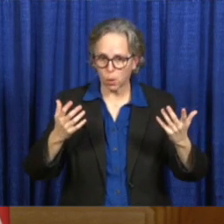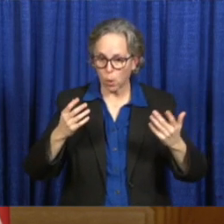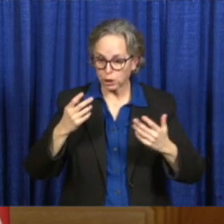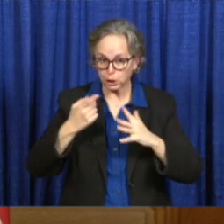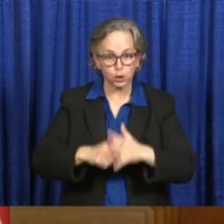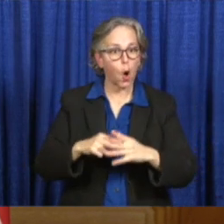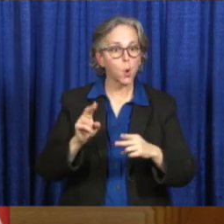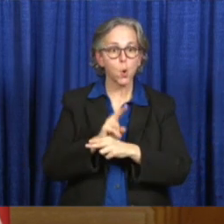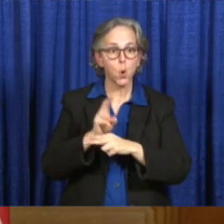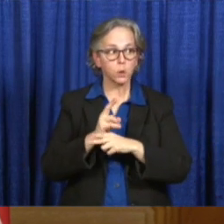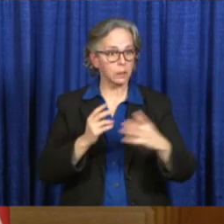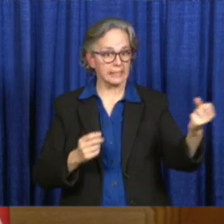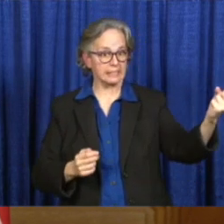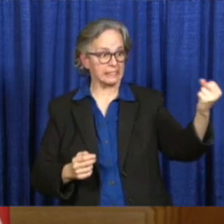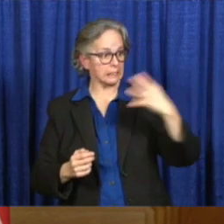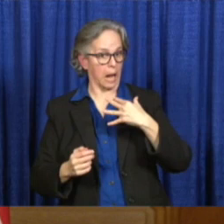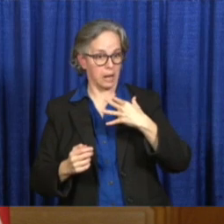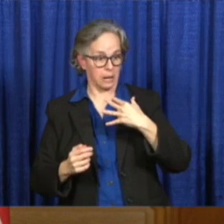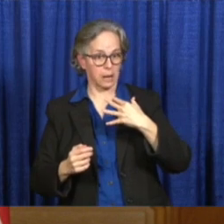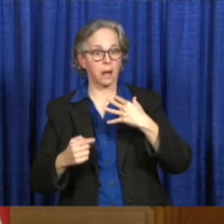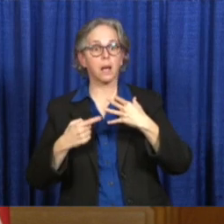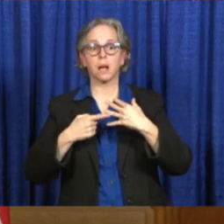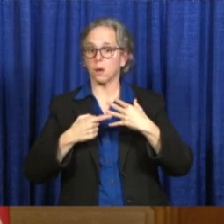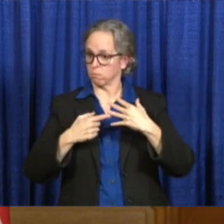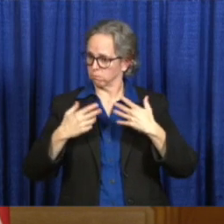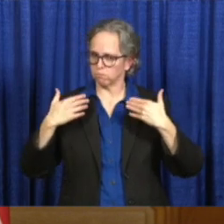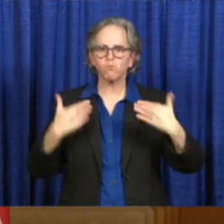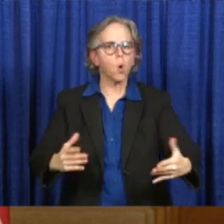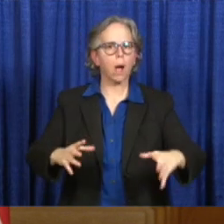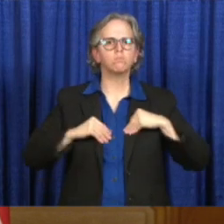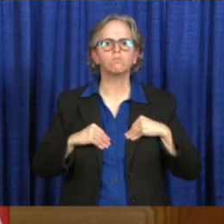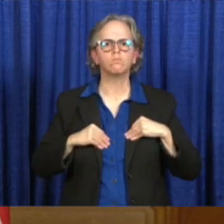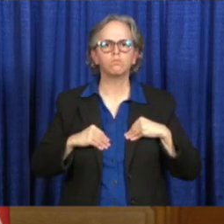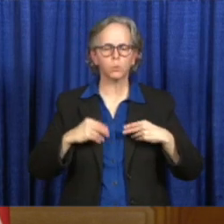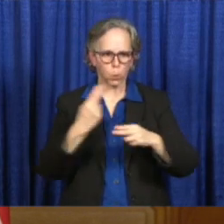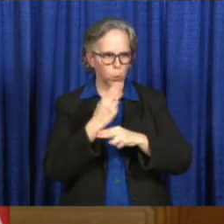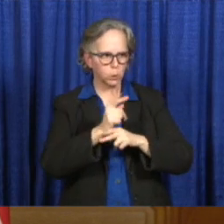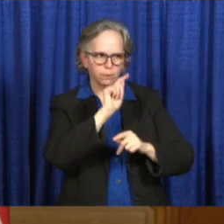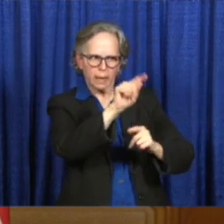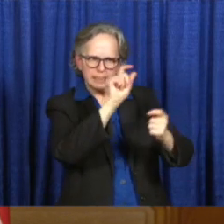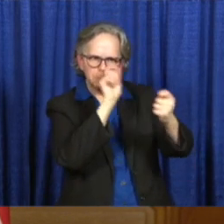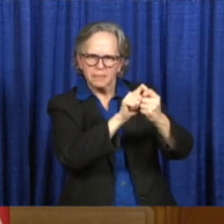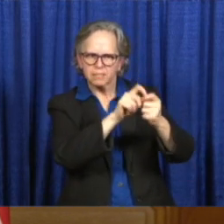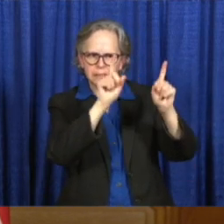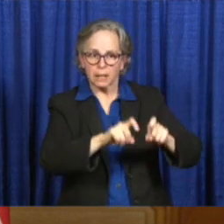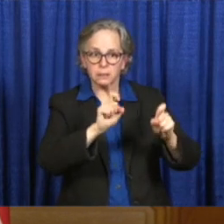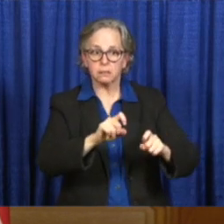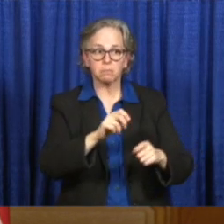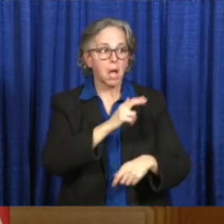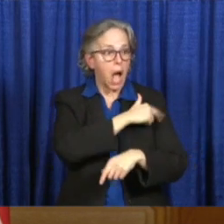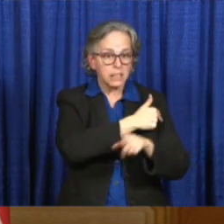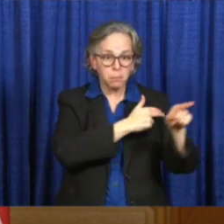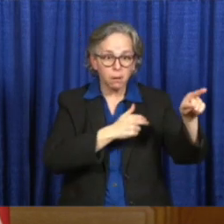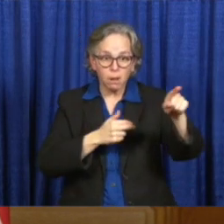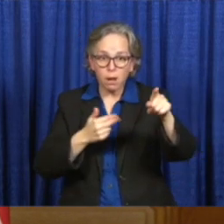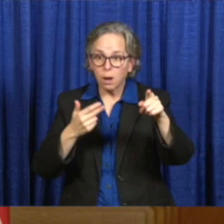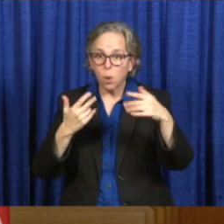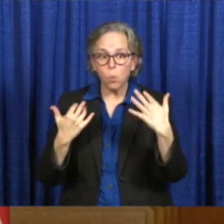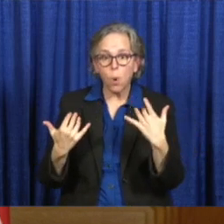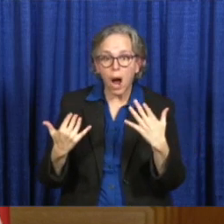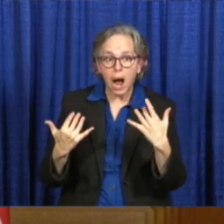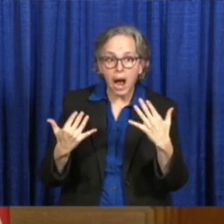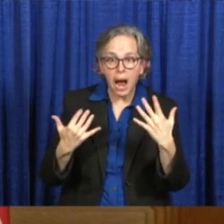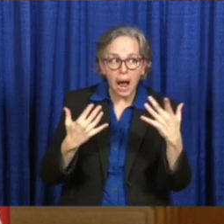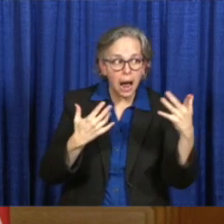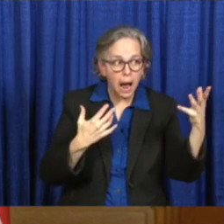to us in Ohio. So we know that some of them already have hospitals lined up where they're going to send those. We